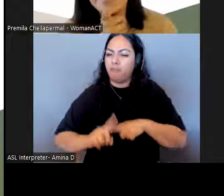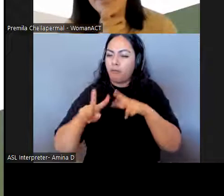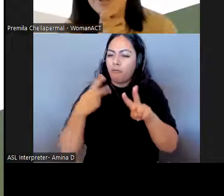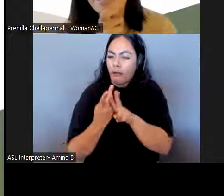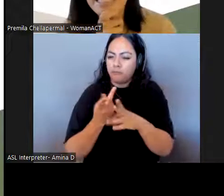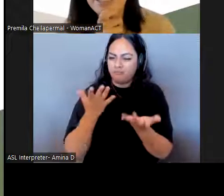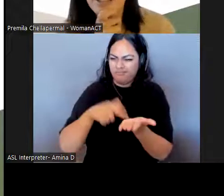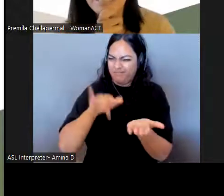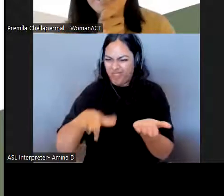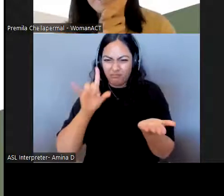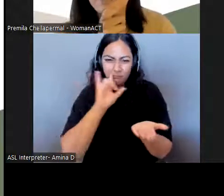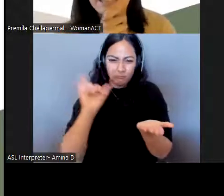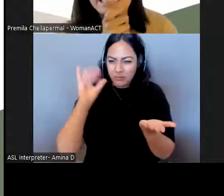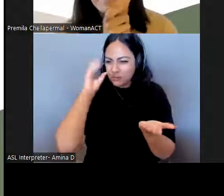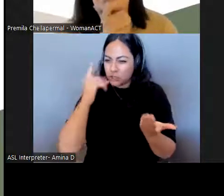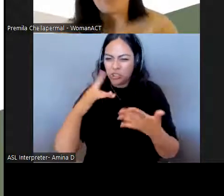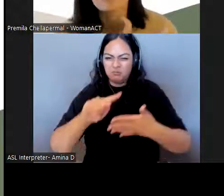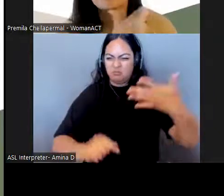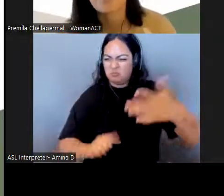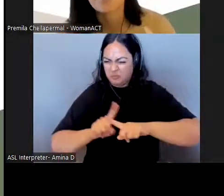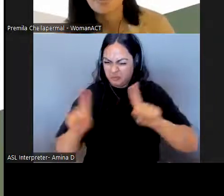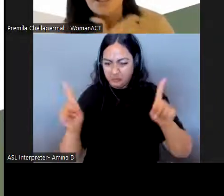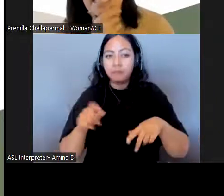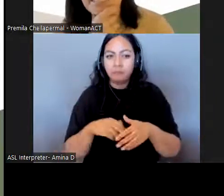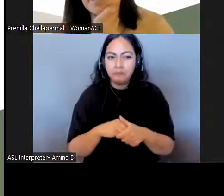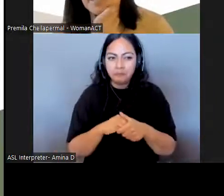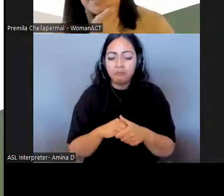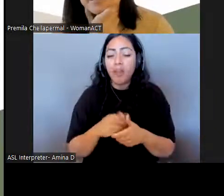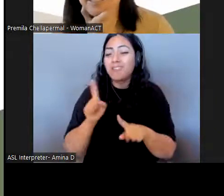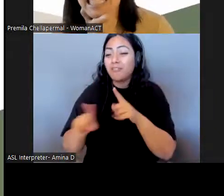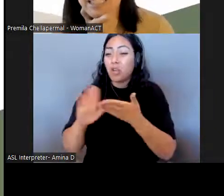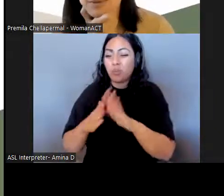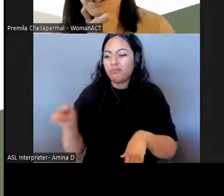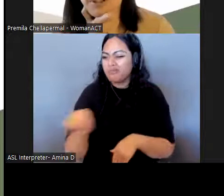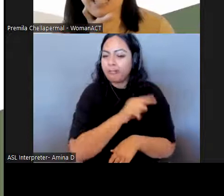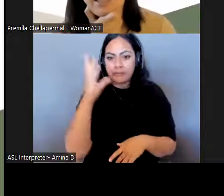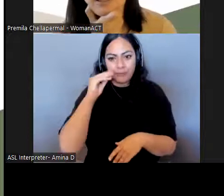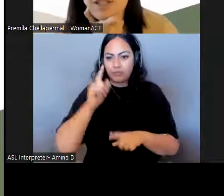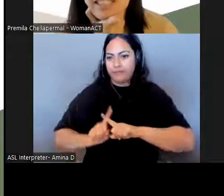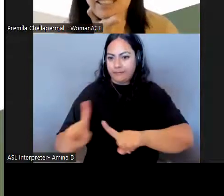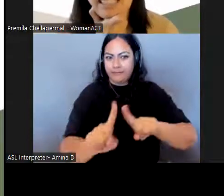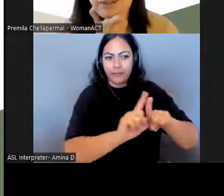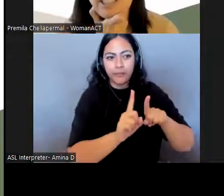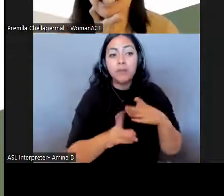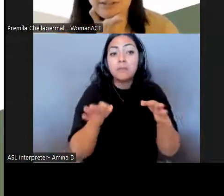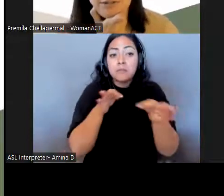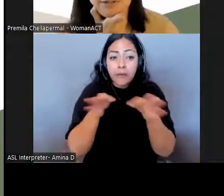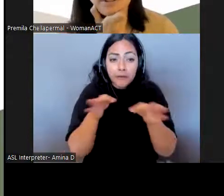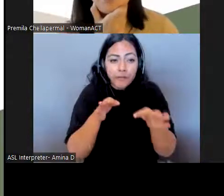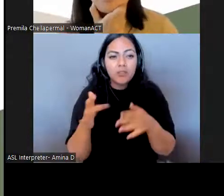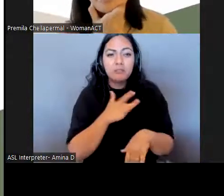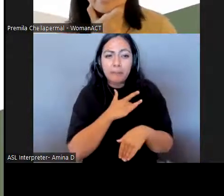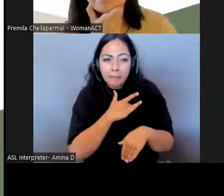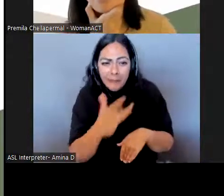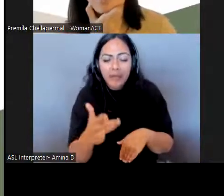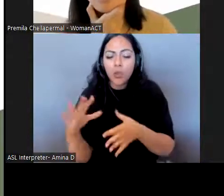And it was identified differently across different communities. The definitions were usually closely connected with gender